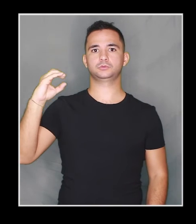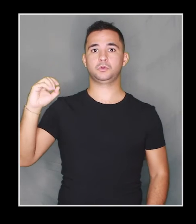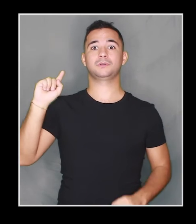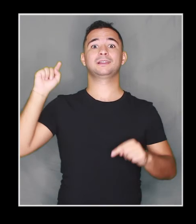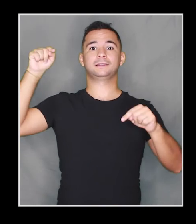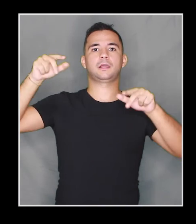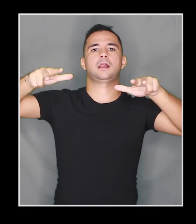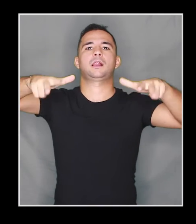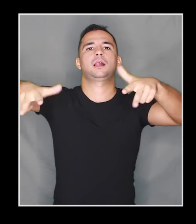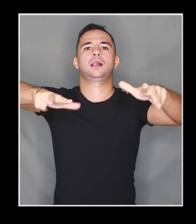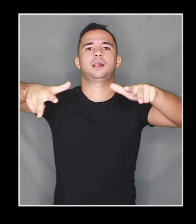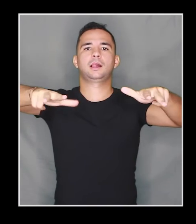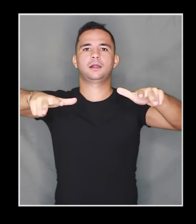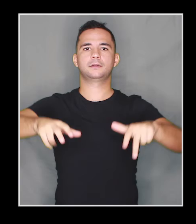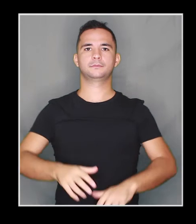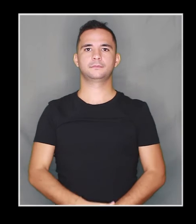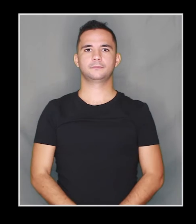backdrop.